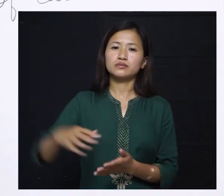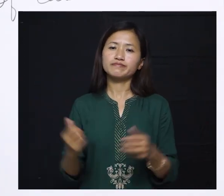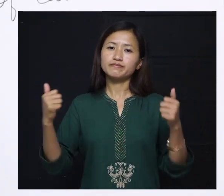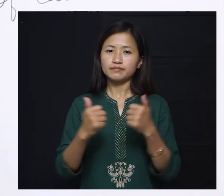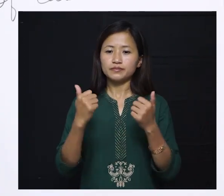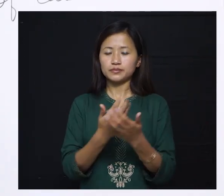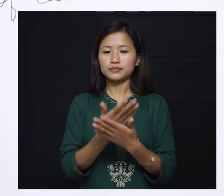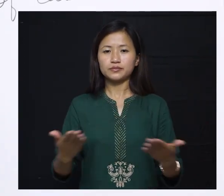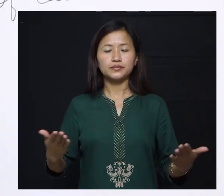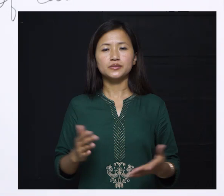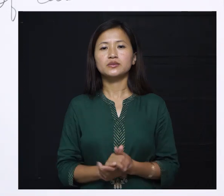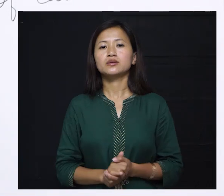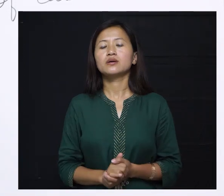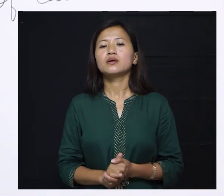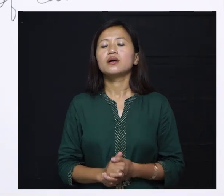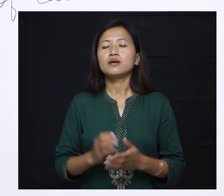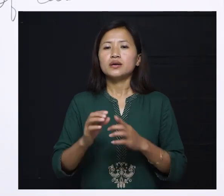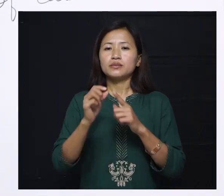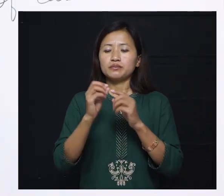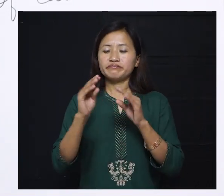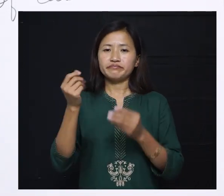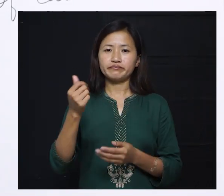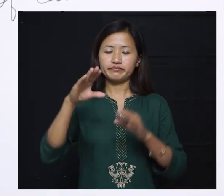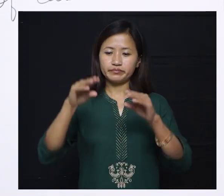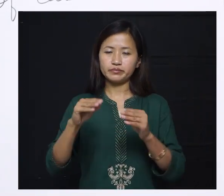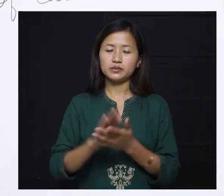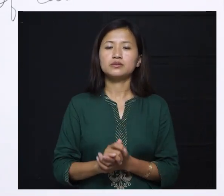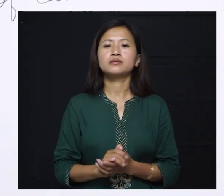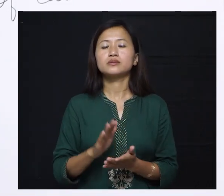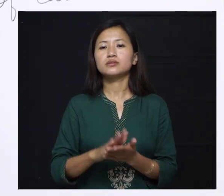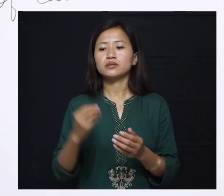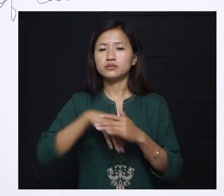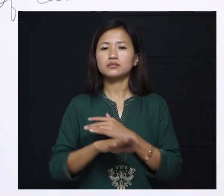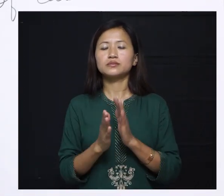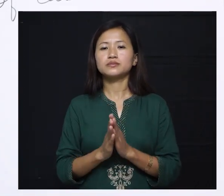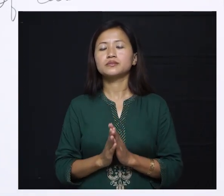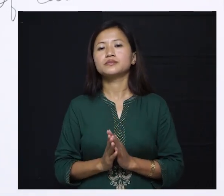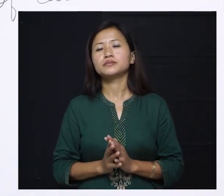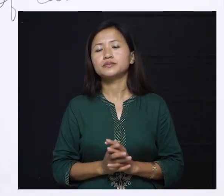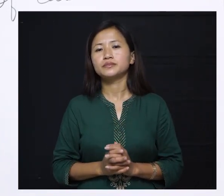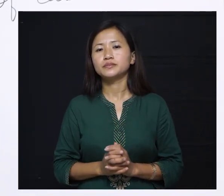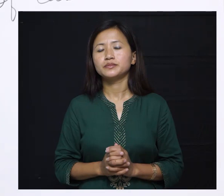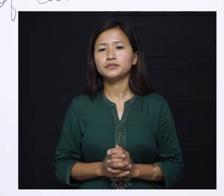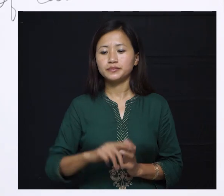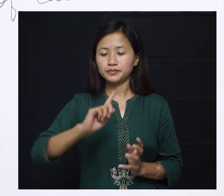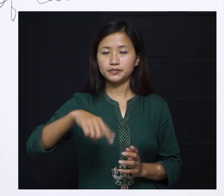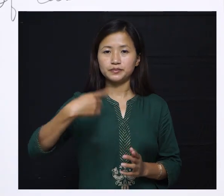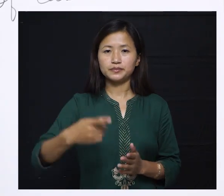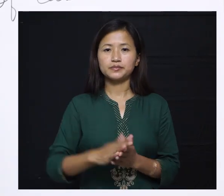So all the priceless possessions came under the control of the British. All right, now next is